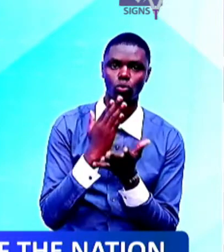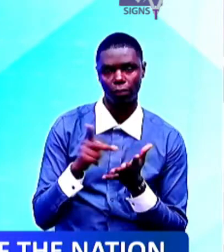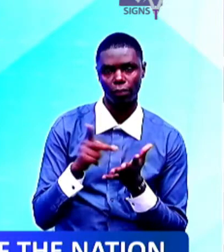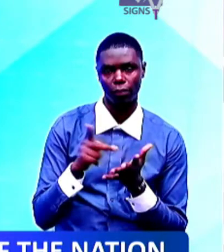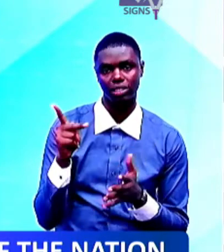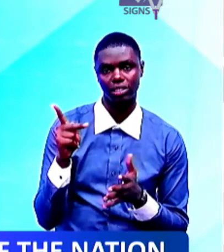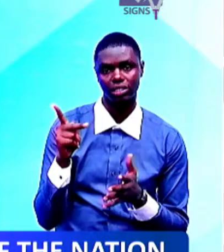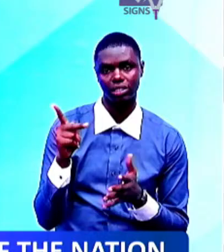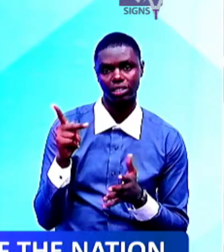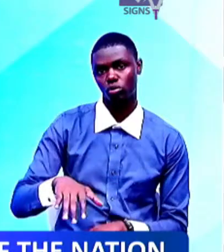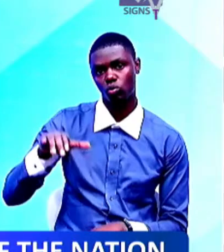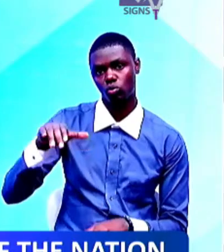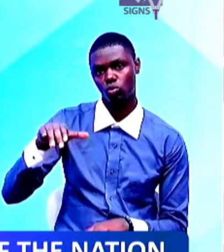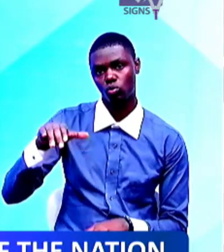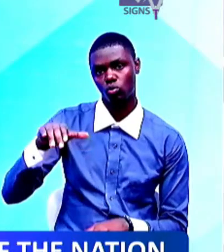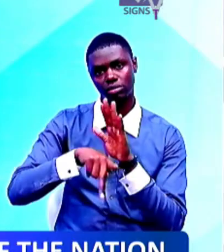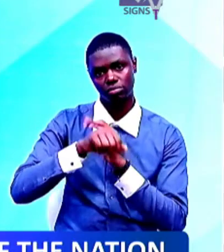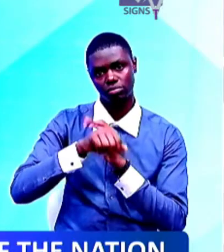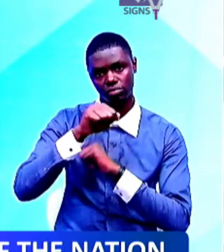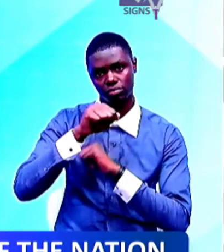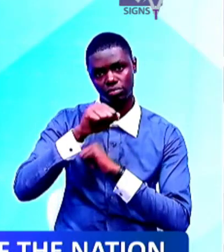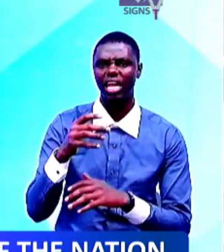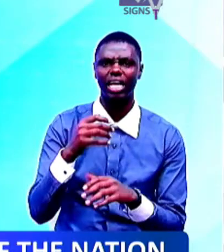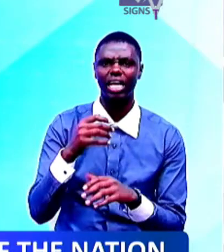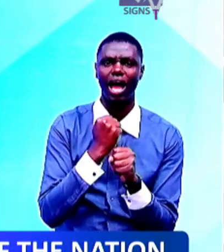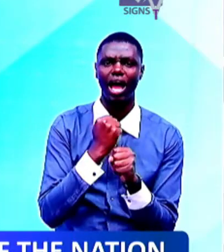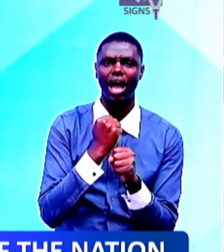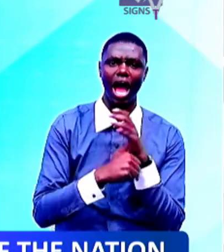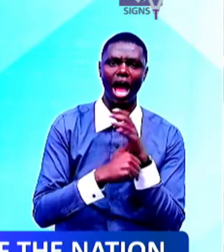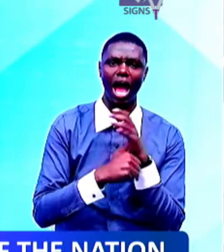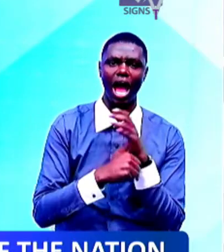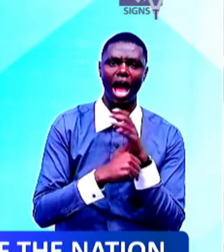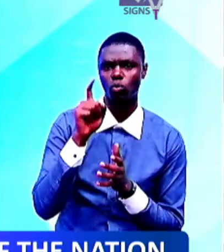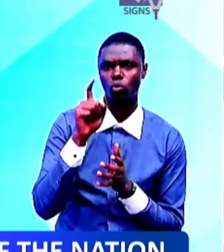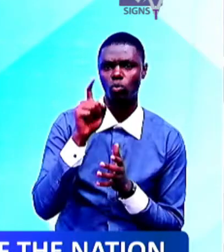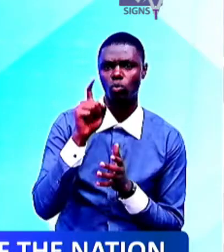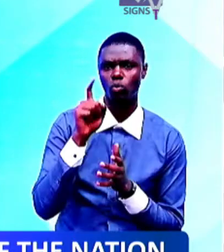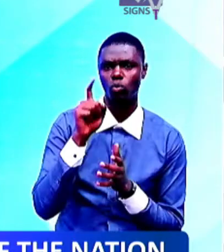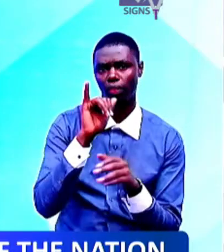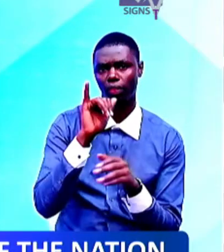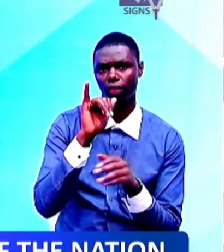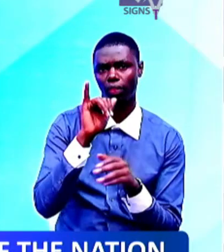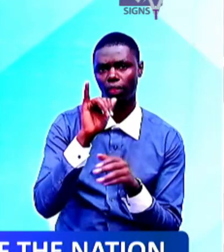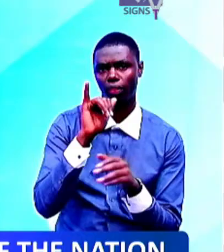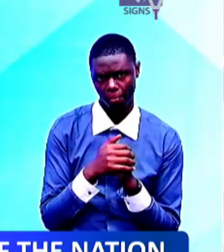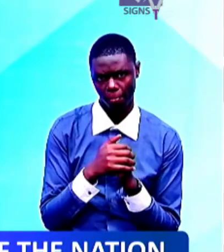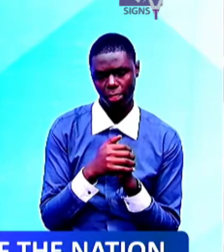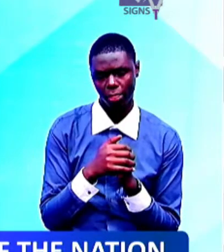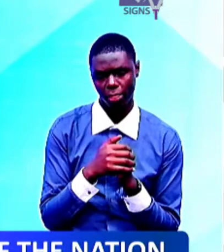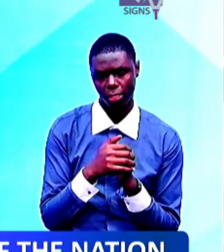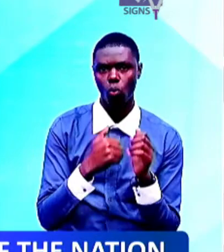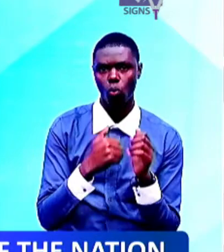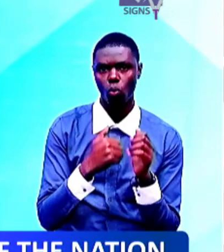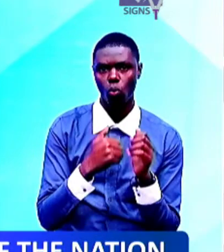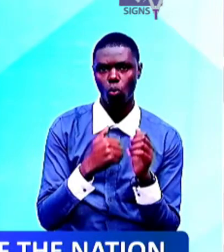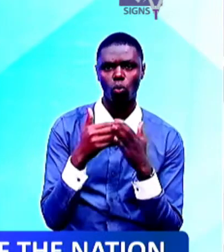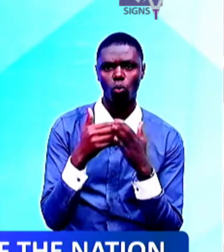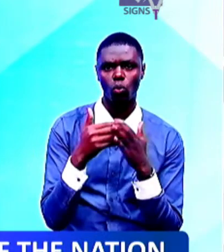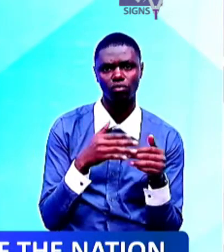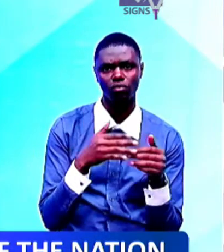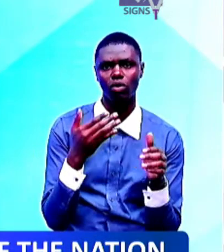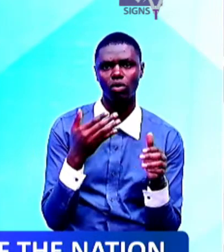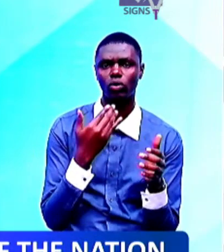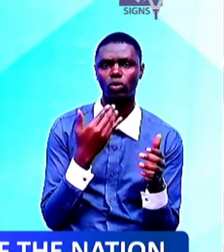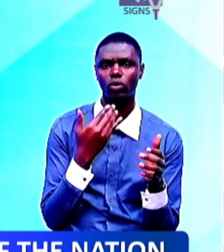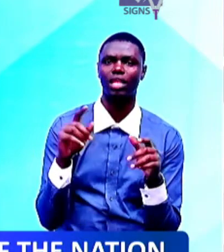up. And some schools used to have that motto, hard work pays. We have to inculcate that we work hard on whatever you want as a country.